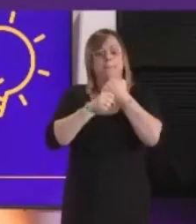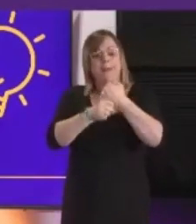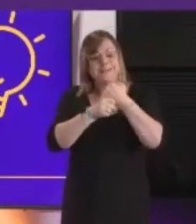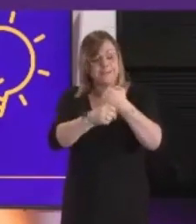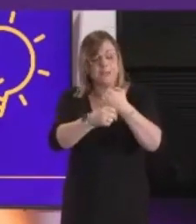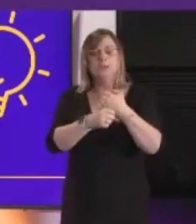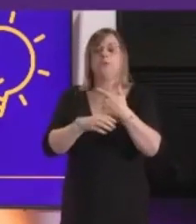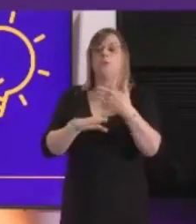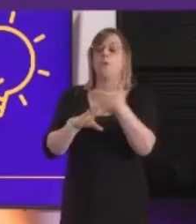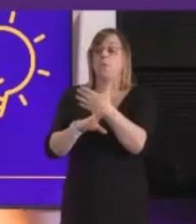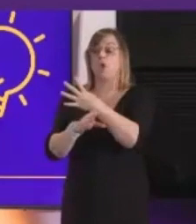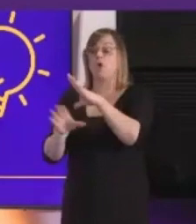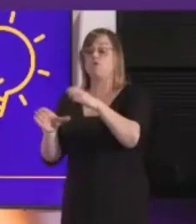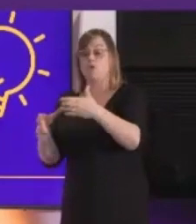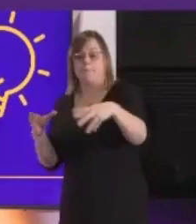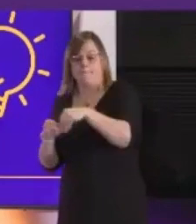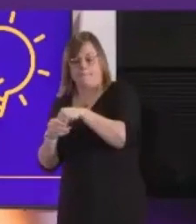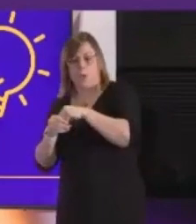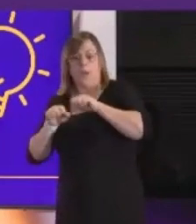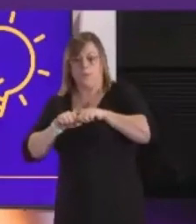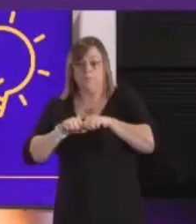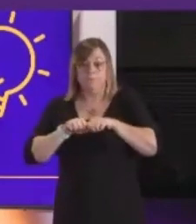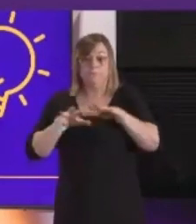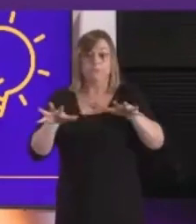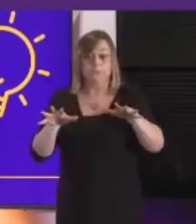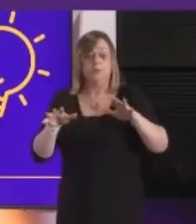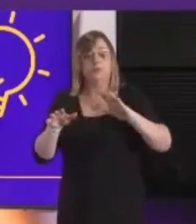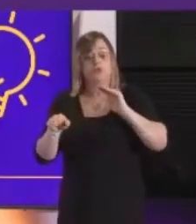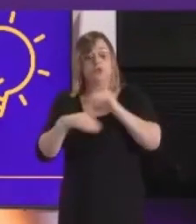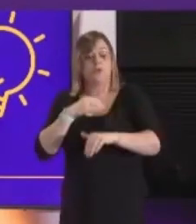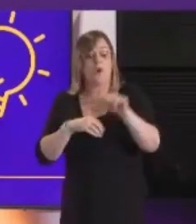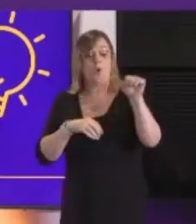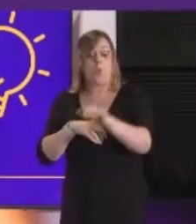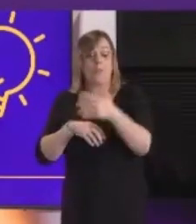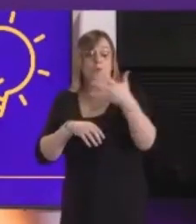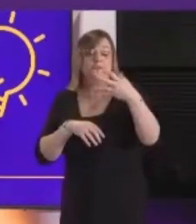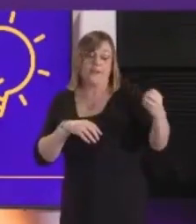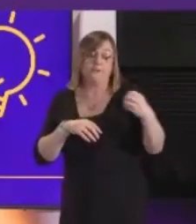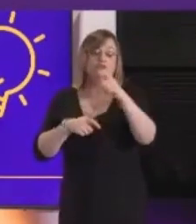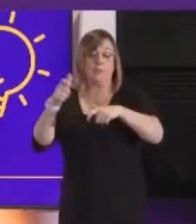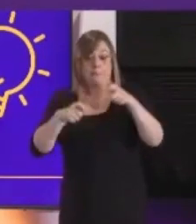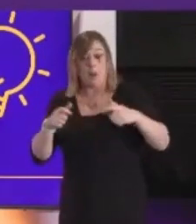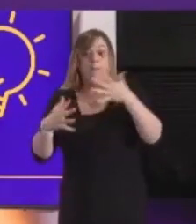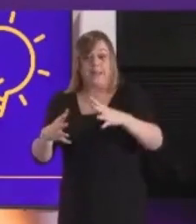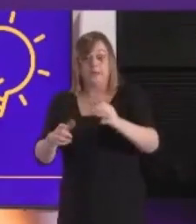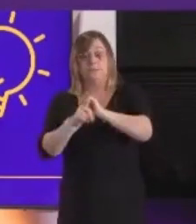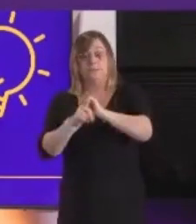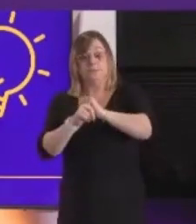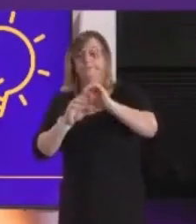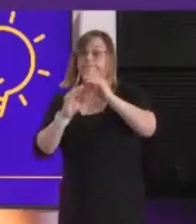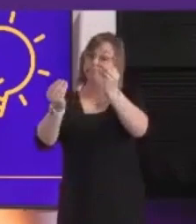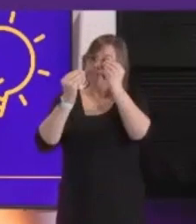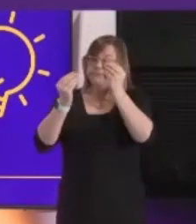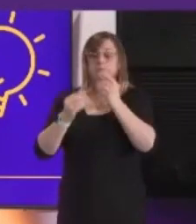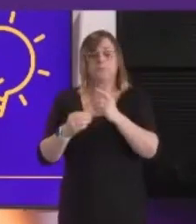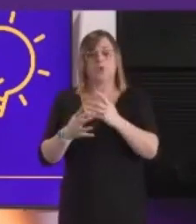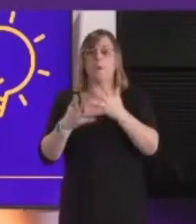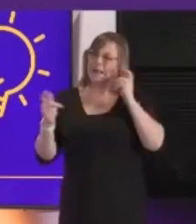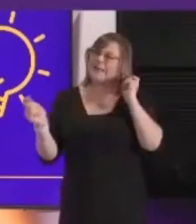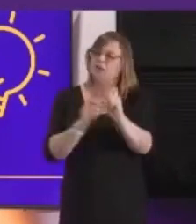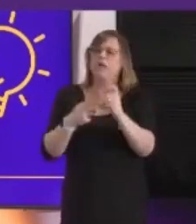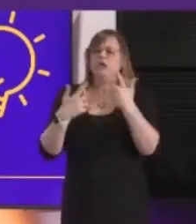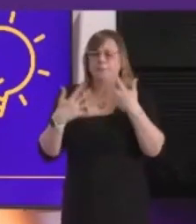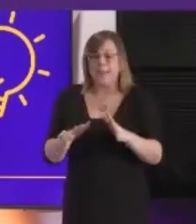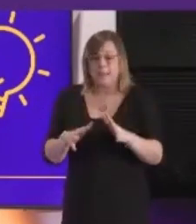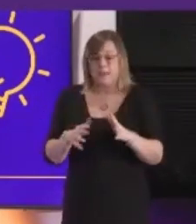working group to the entire company, which is over 1,500 people. So a very big change in